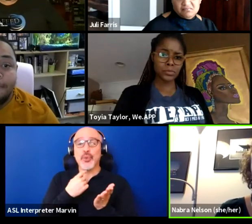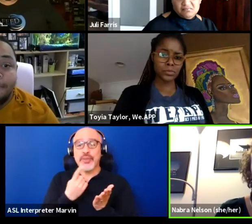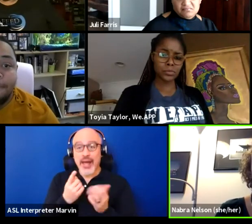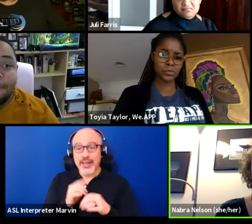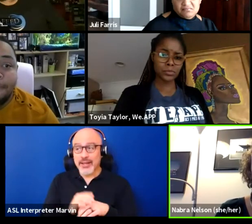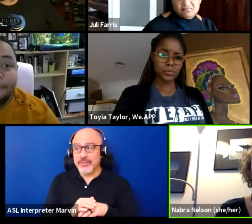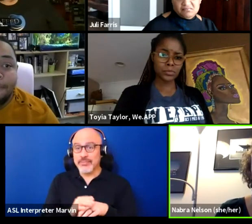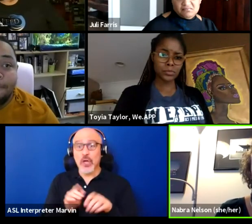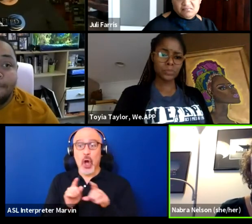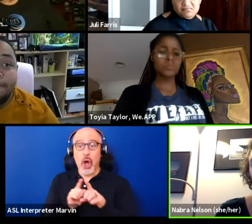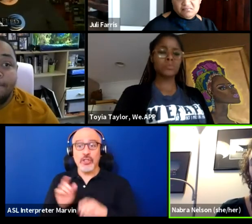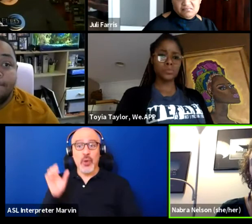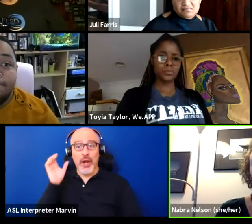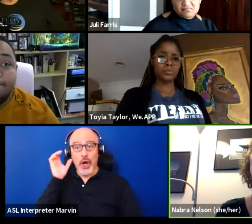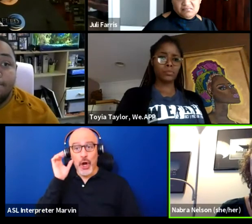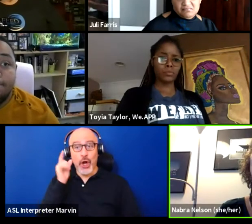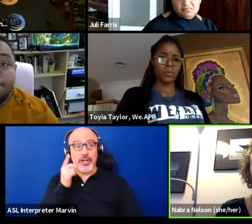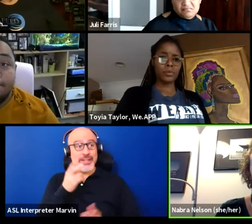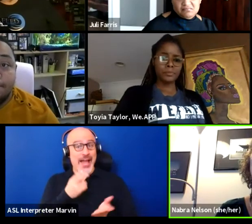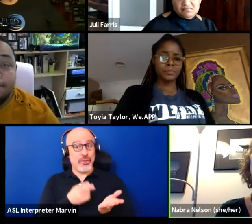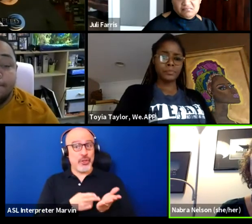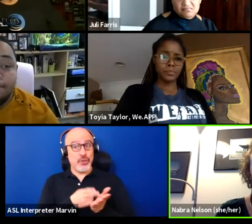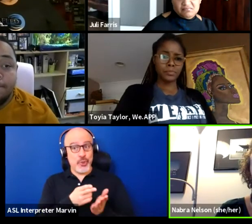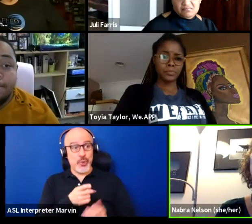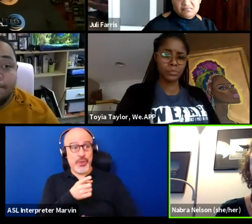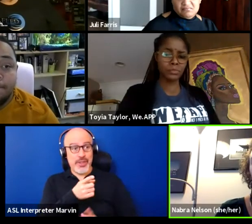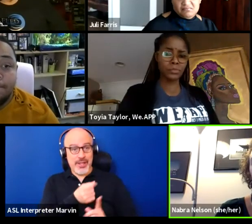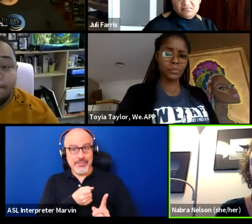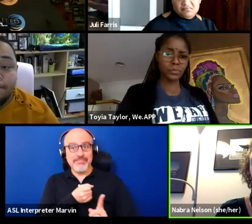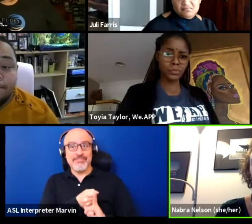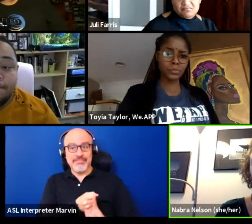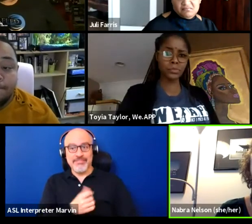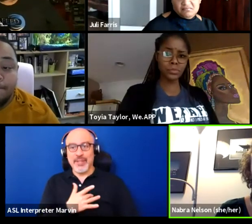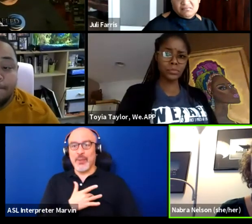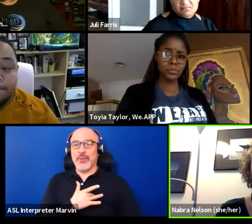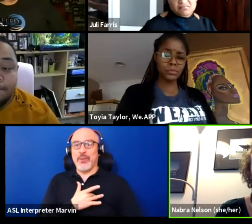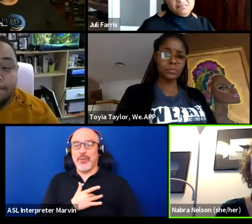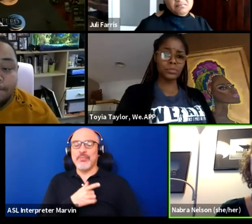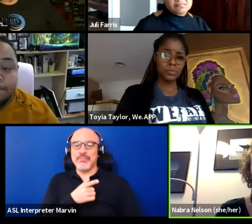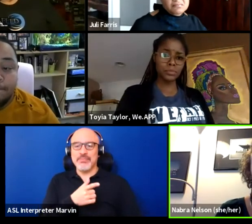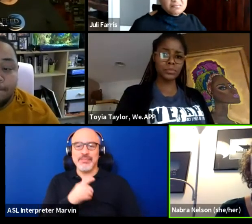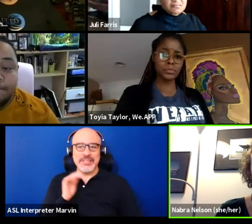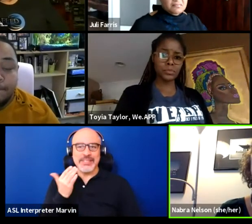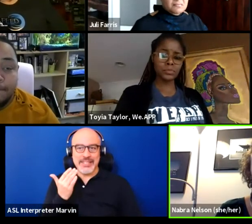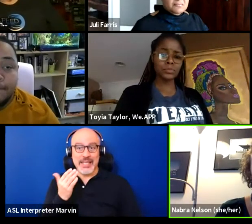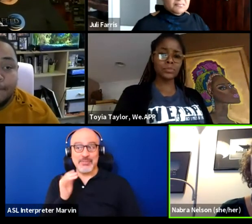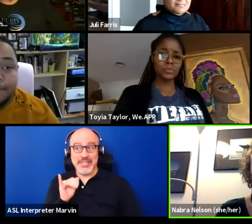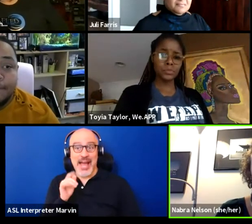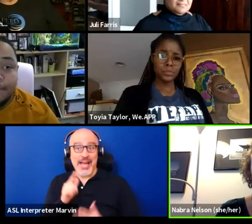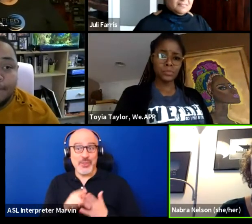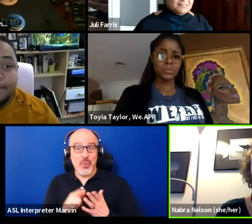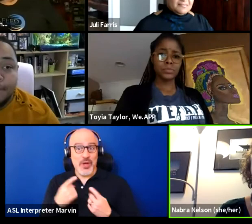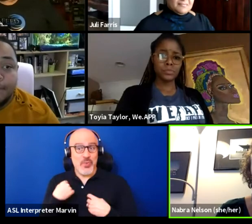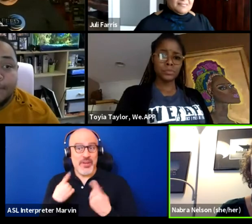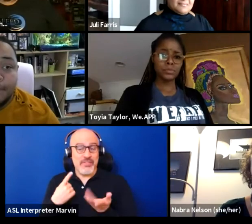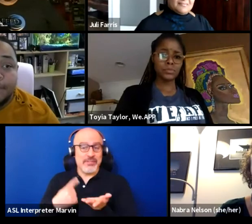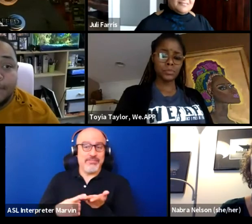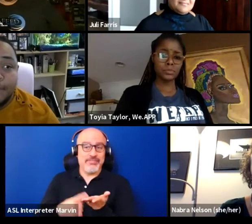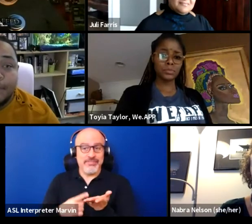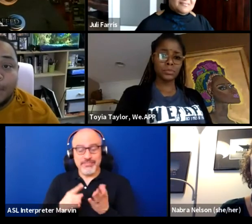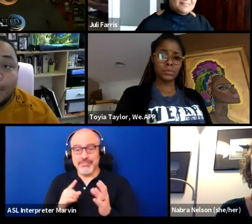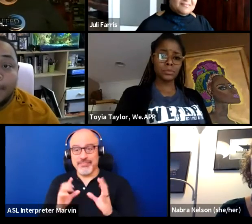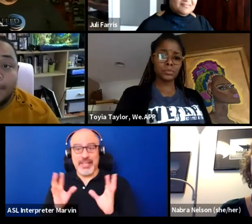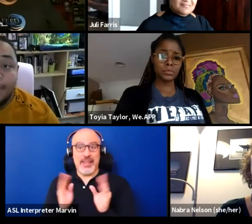truth speaks to you. And that's something that has, sounds like it's been resonating throughout this conversation.